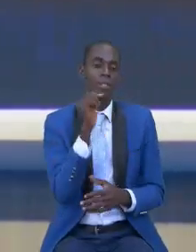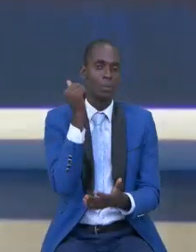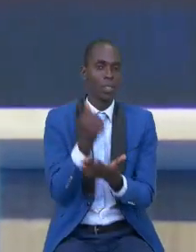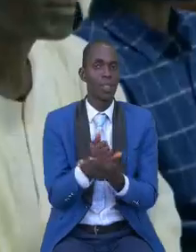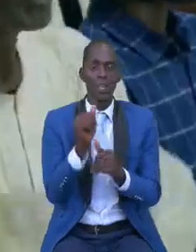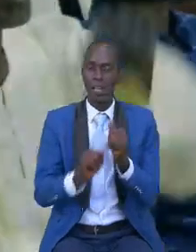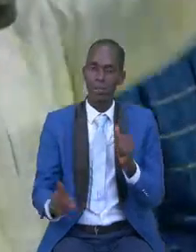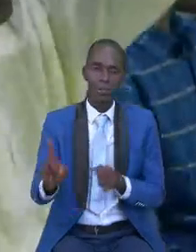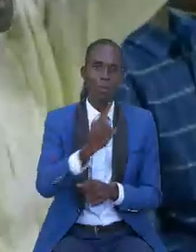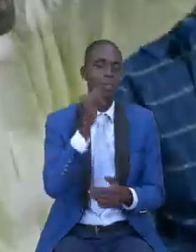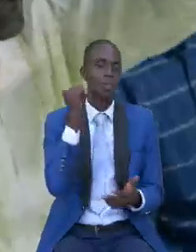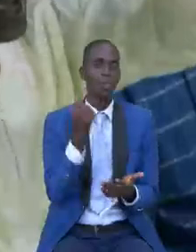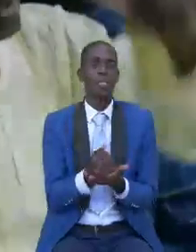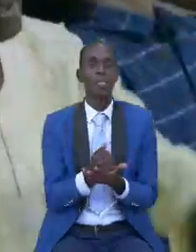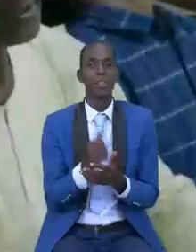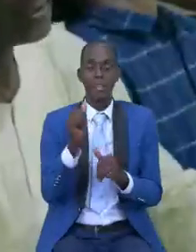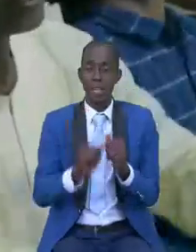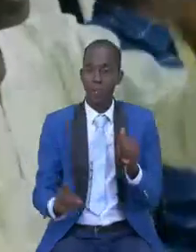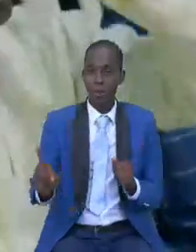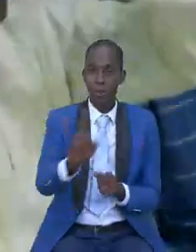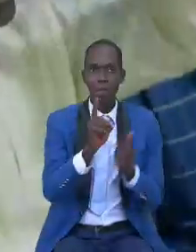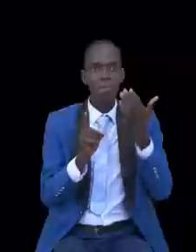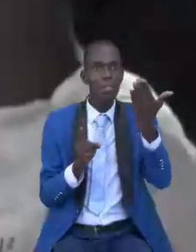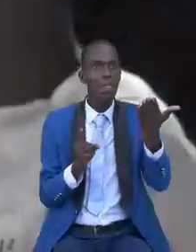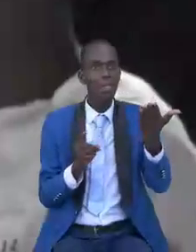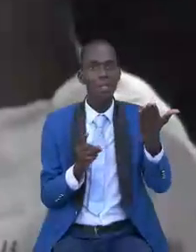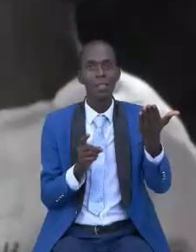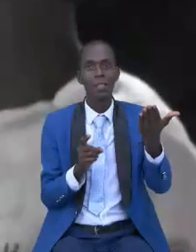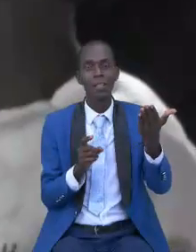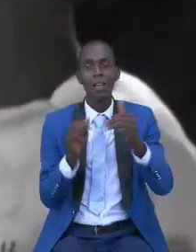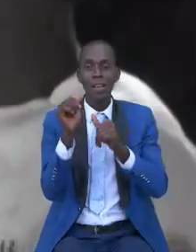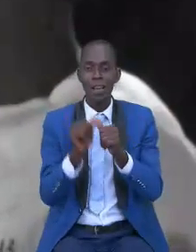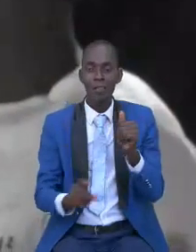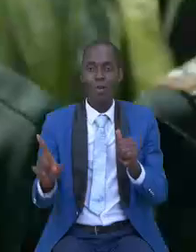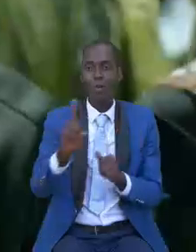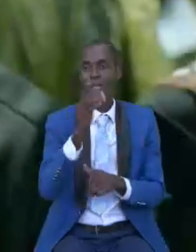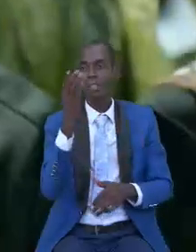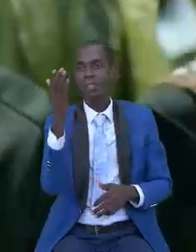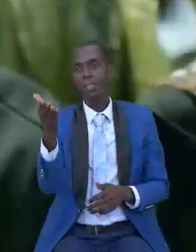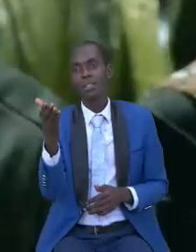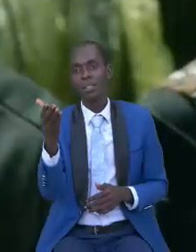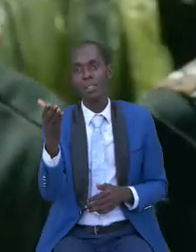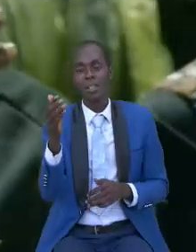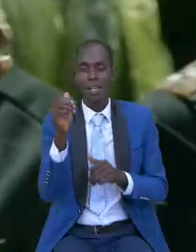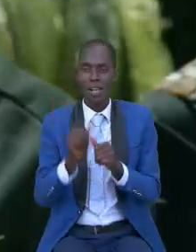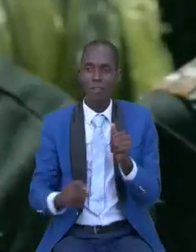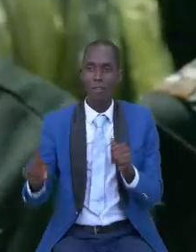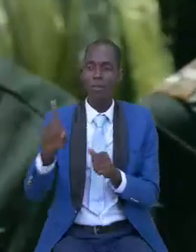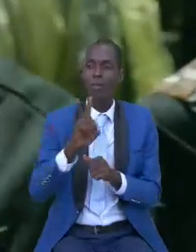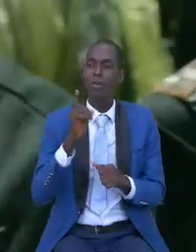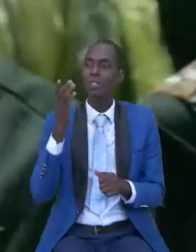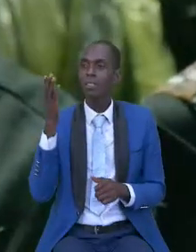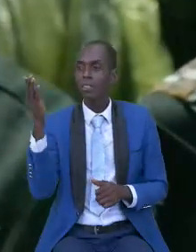Everyone. Everyone there. Everyone there. Amen. Everyone